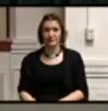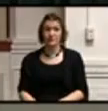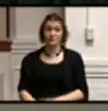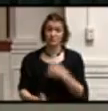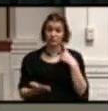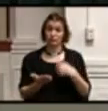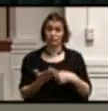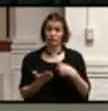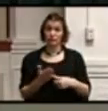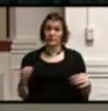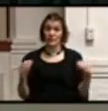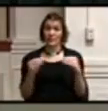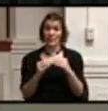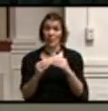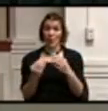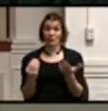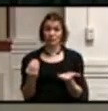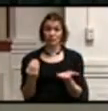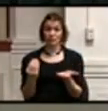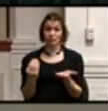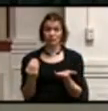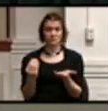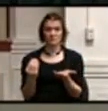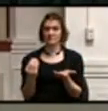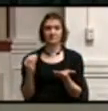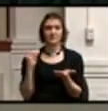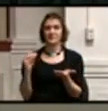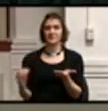about that motion?